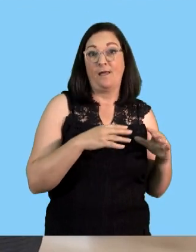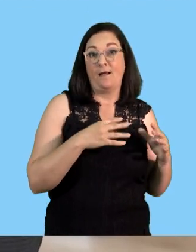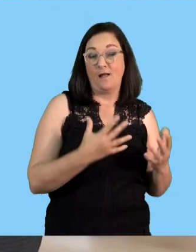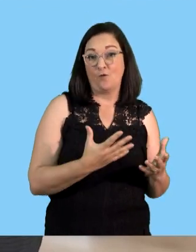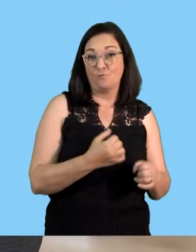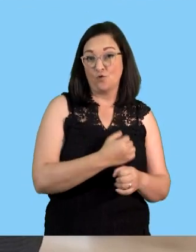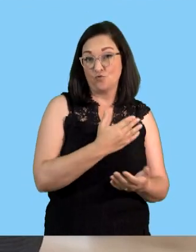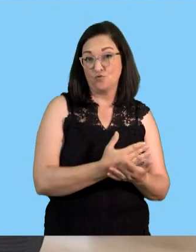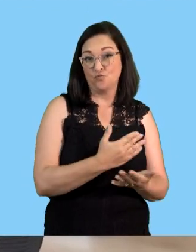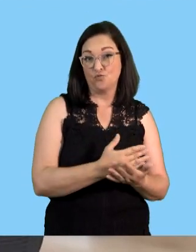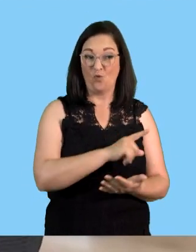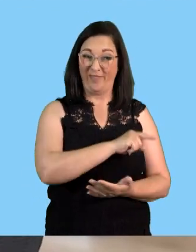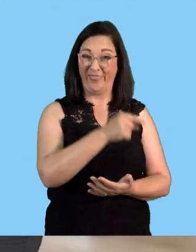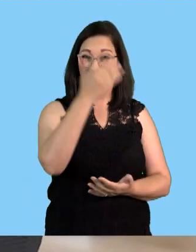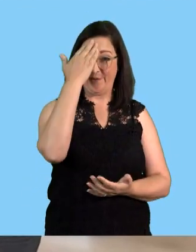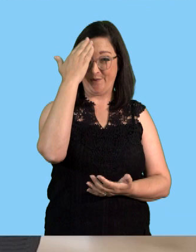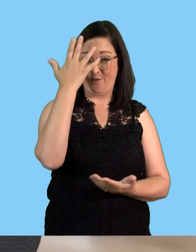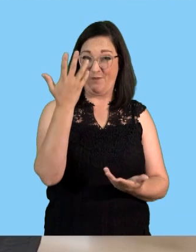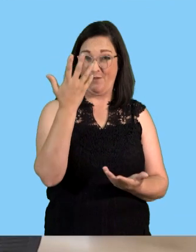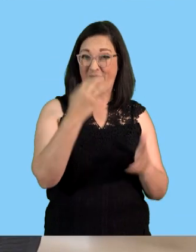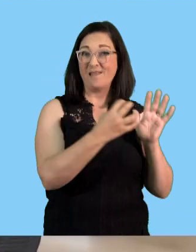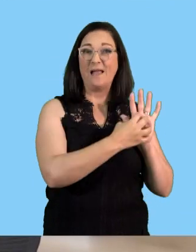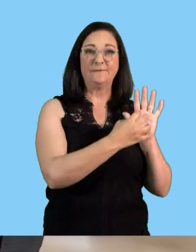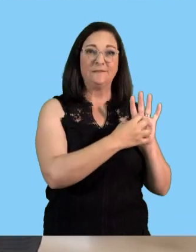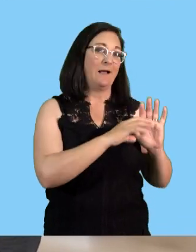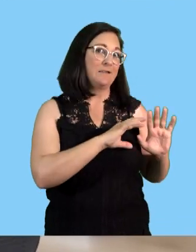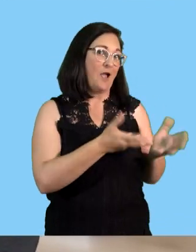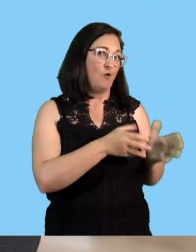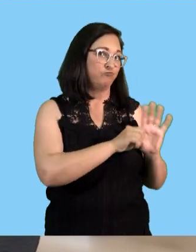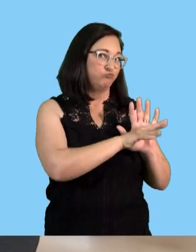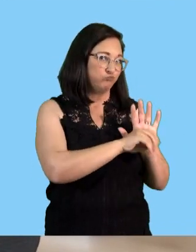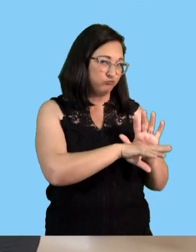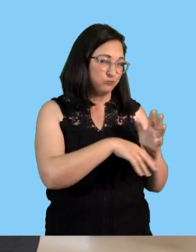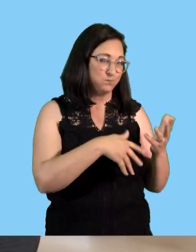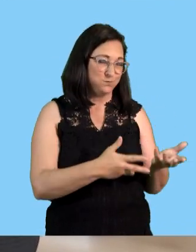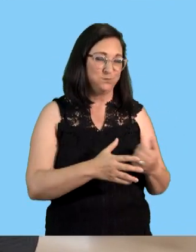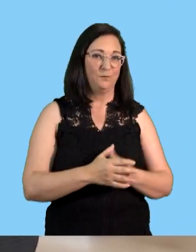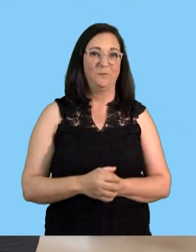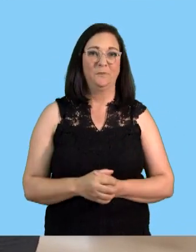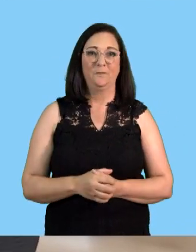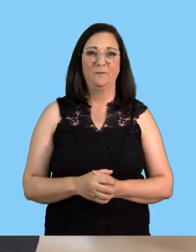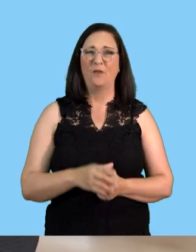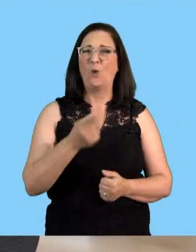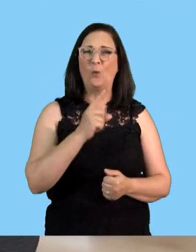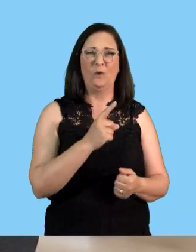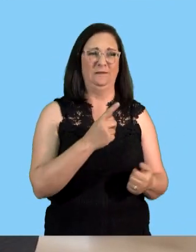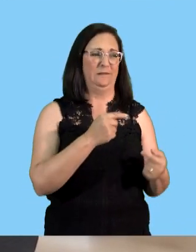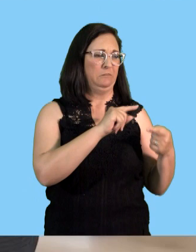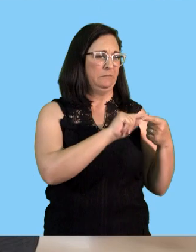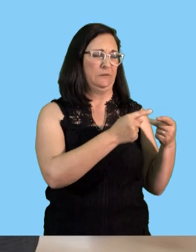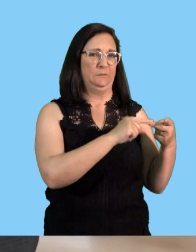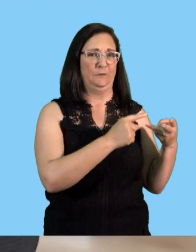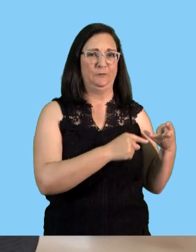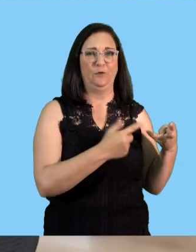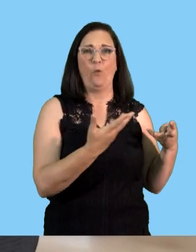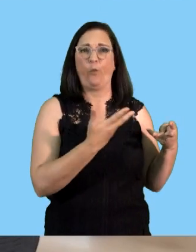do we ensure that they know that we are recruiting, there is a vacancy? What are the sources or ways in which they can find